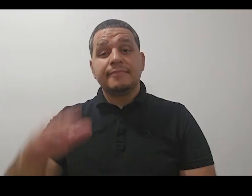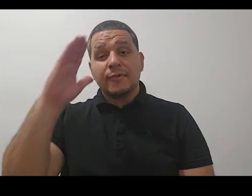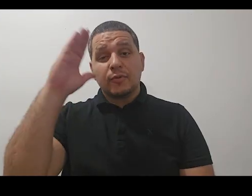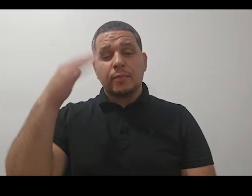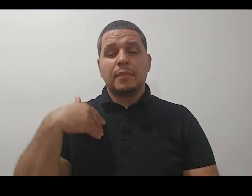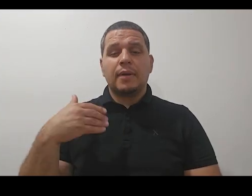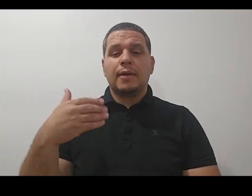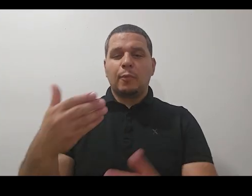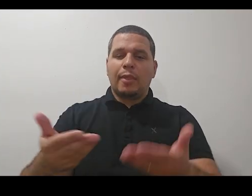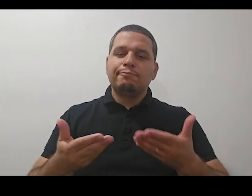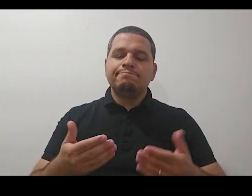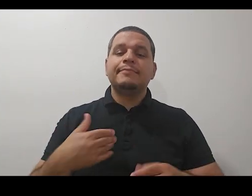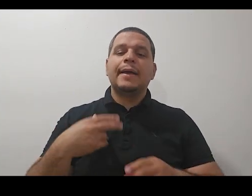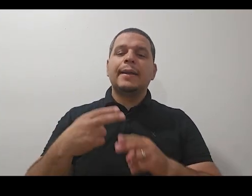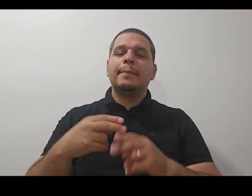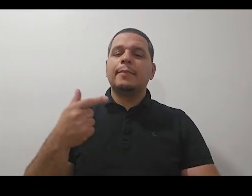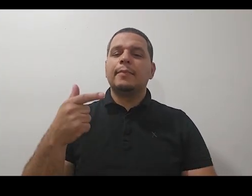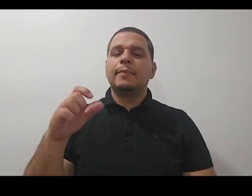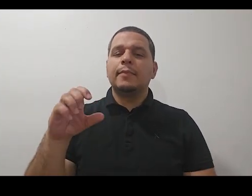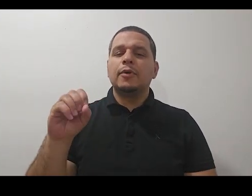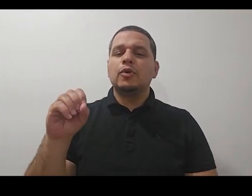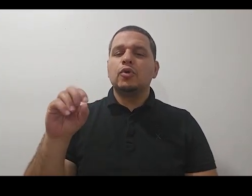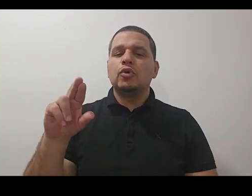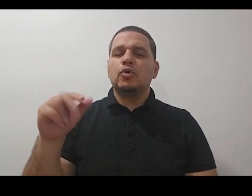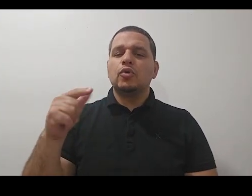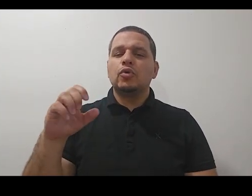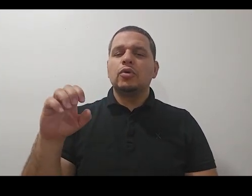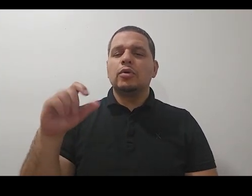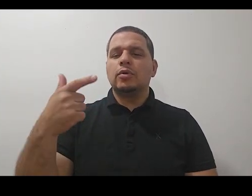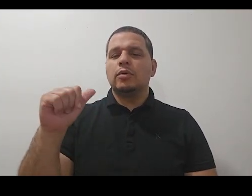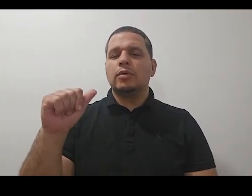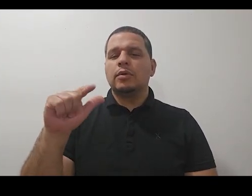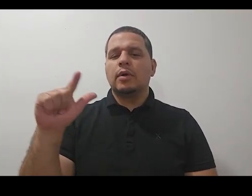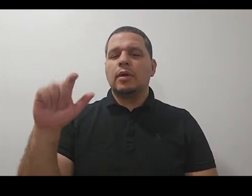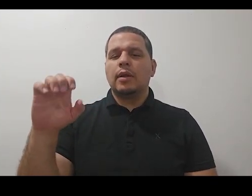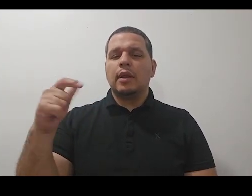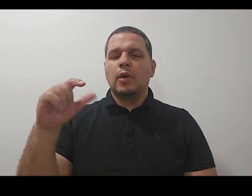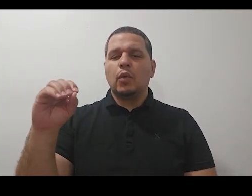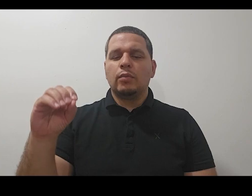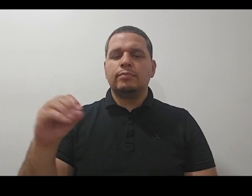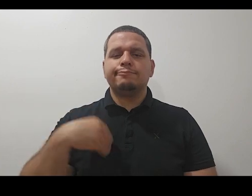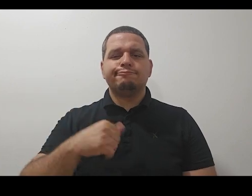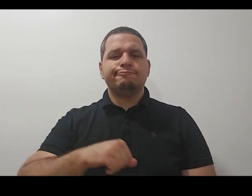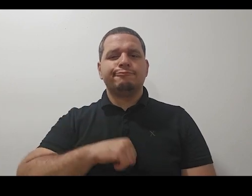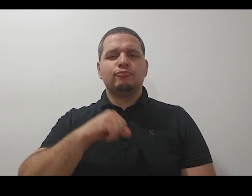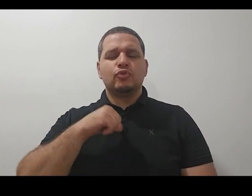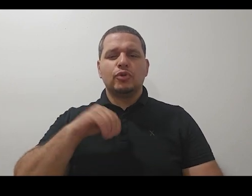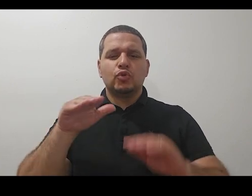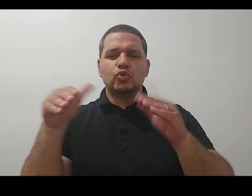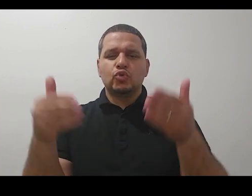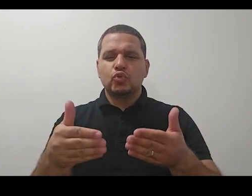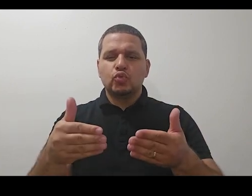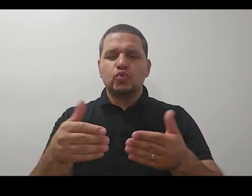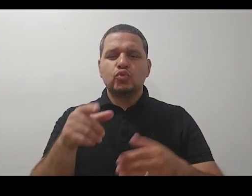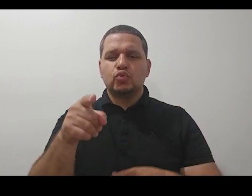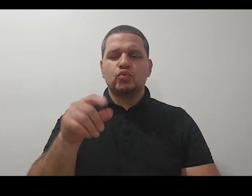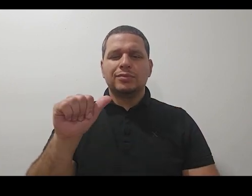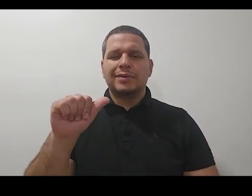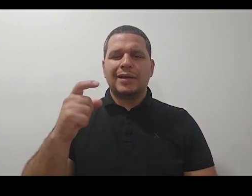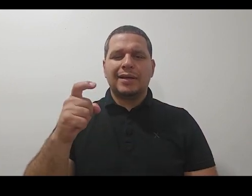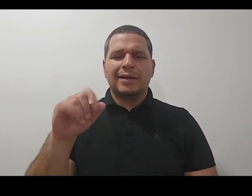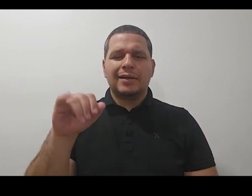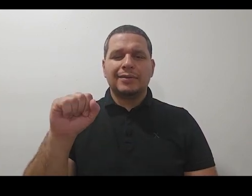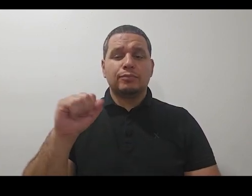Hello and welcome. My name is George Gallego, and I'm proud to introduce you to the Access Project, a place